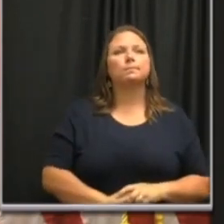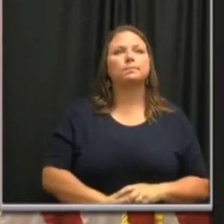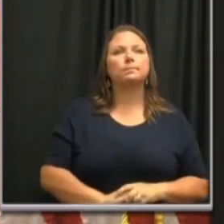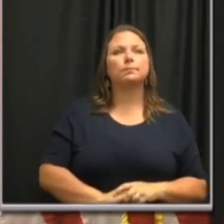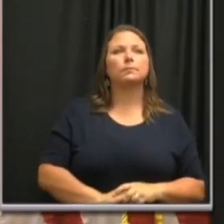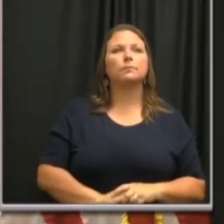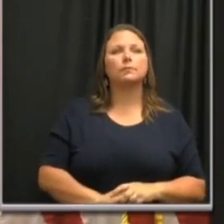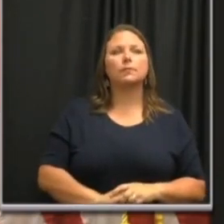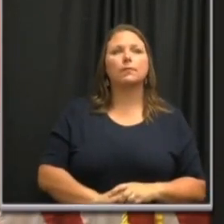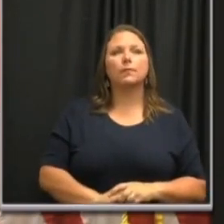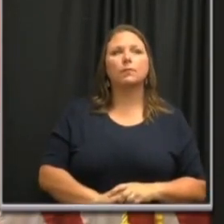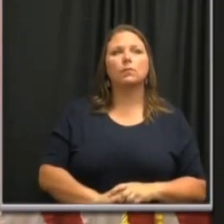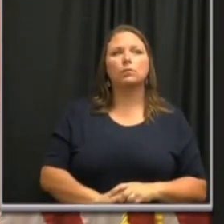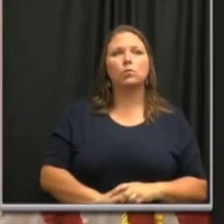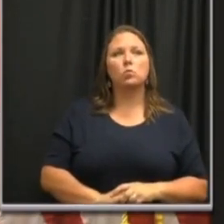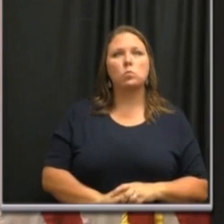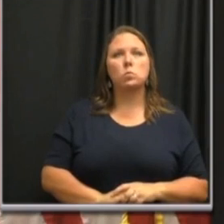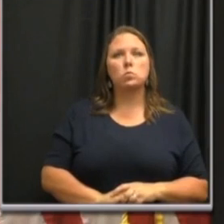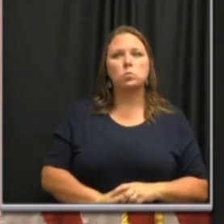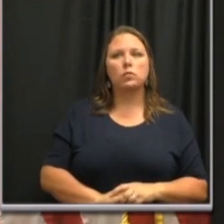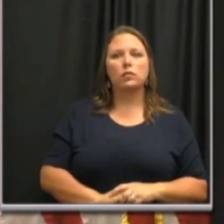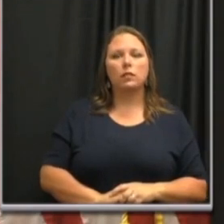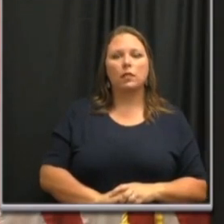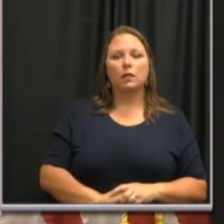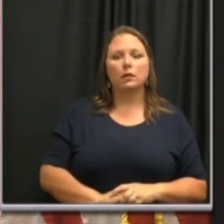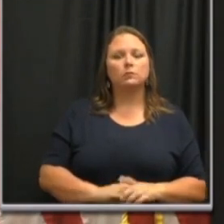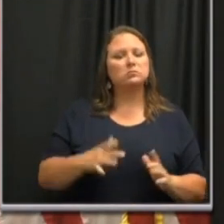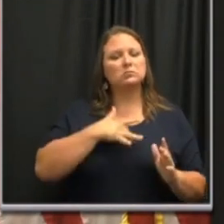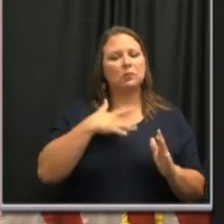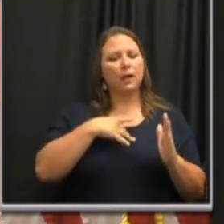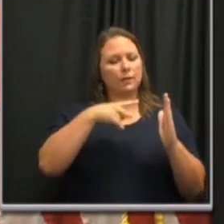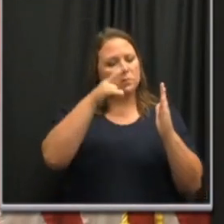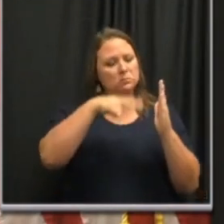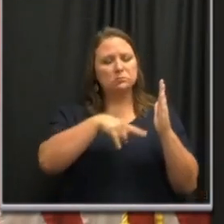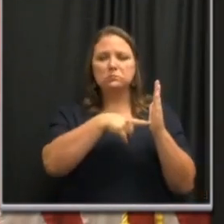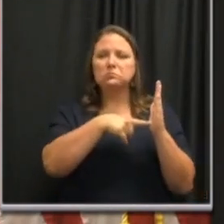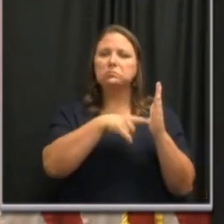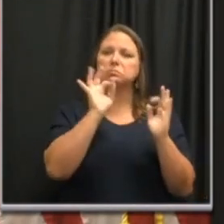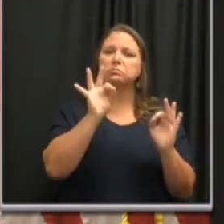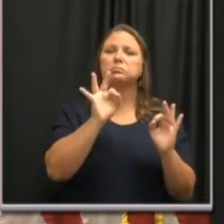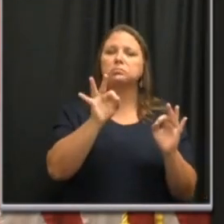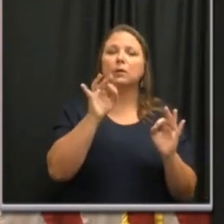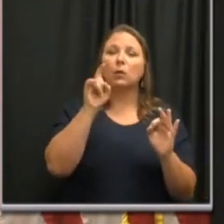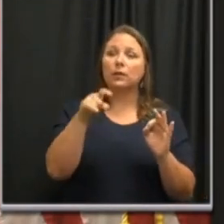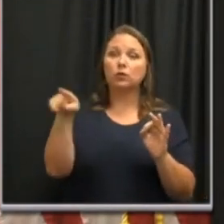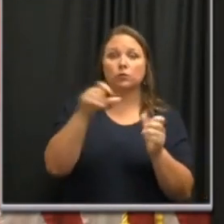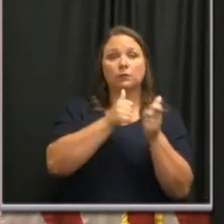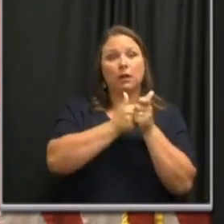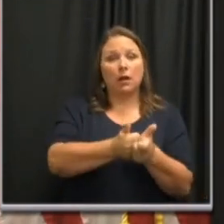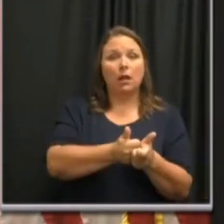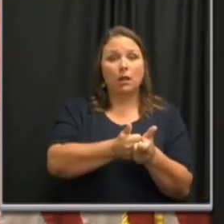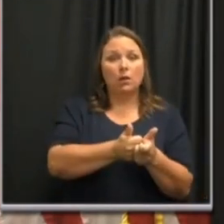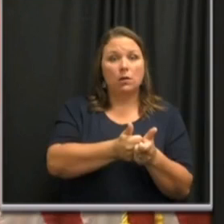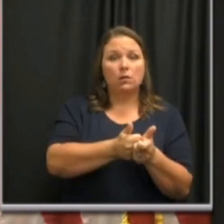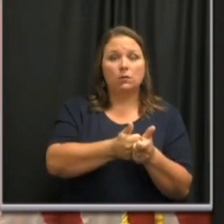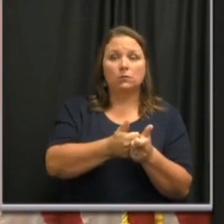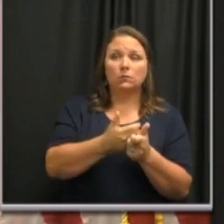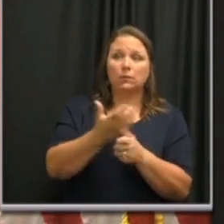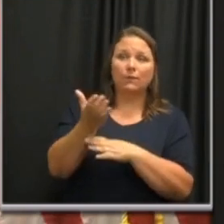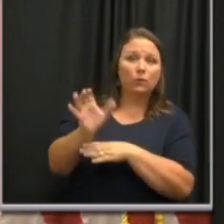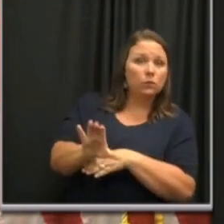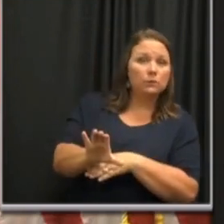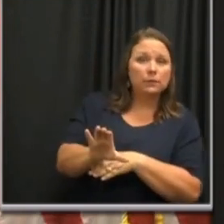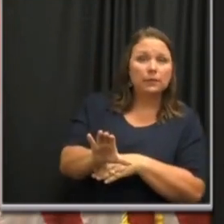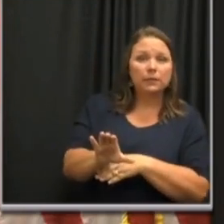I mean, I think it's well written. We needed compliance, enforcement. We've